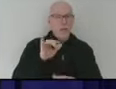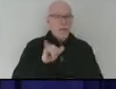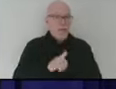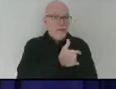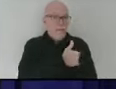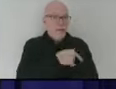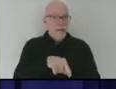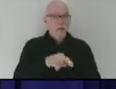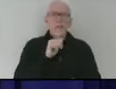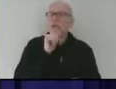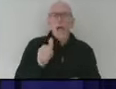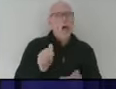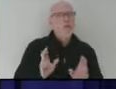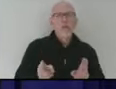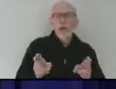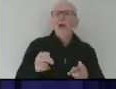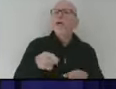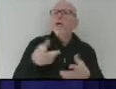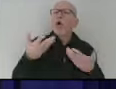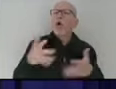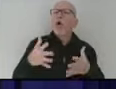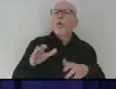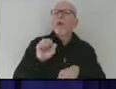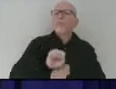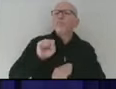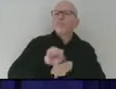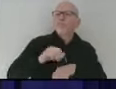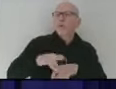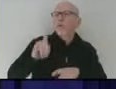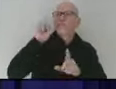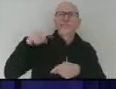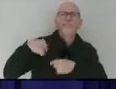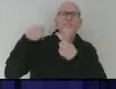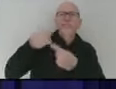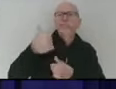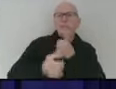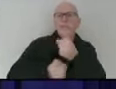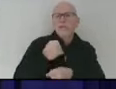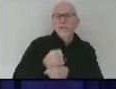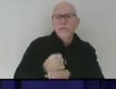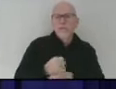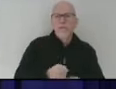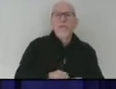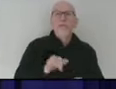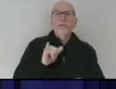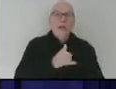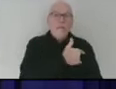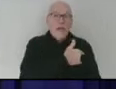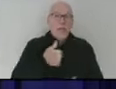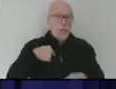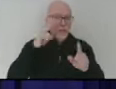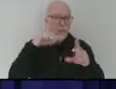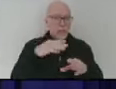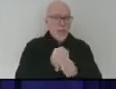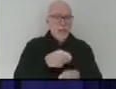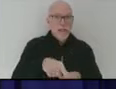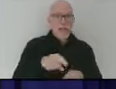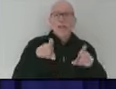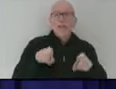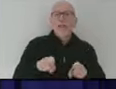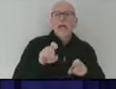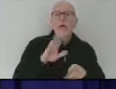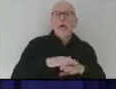been rushed. It has been developed off of work that has been ongoing for a decade. The vaccine we expect to receive initially has only been tested in